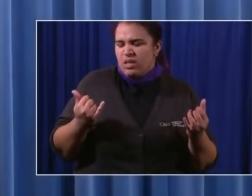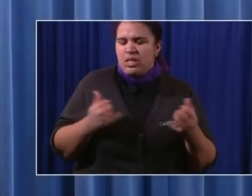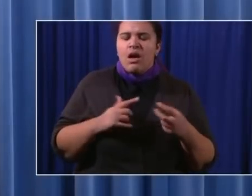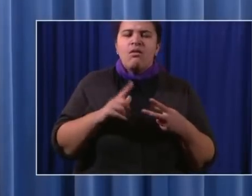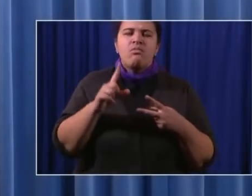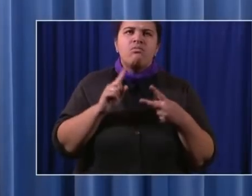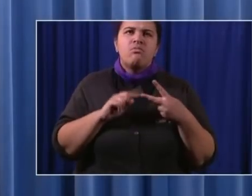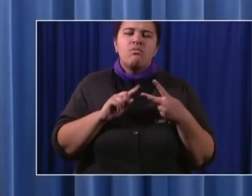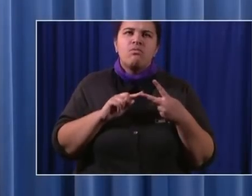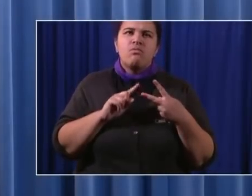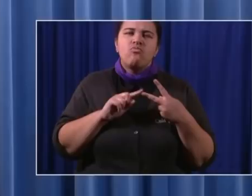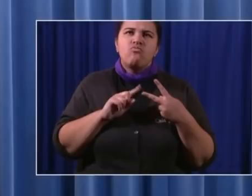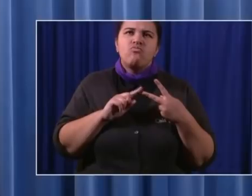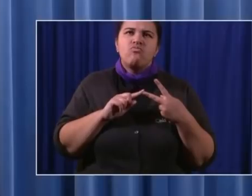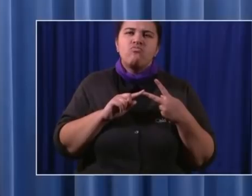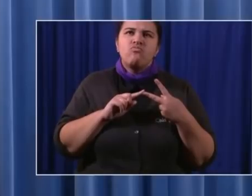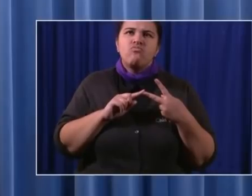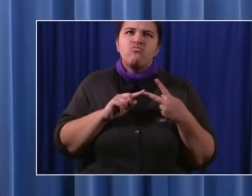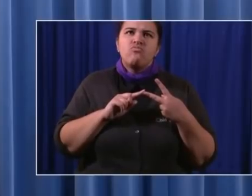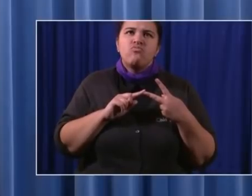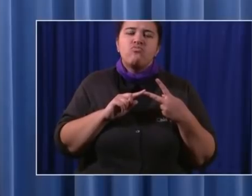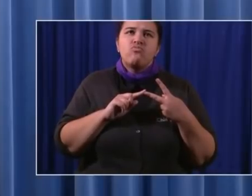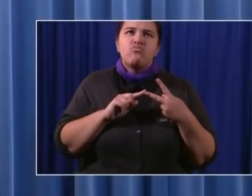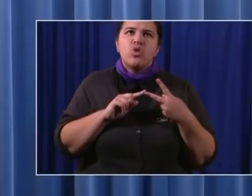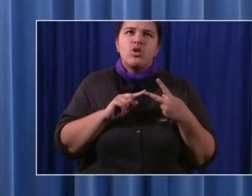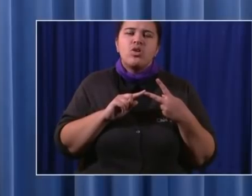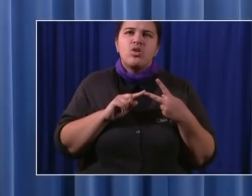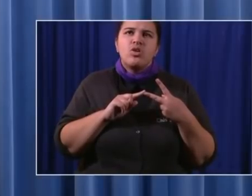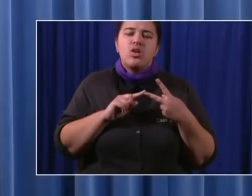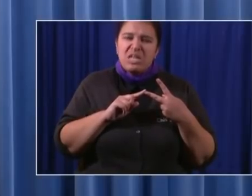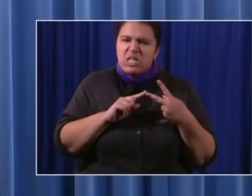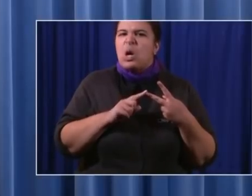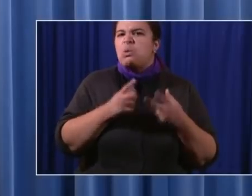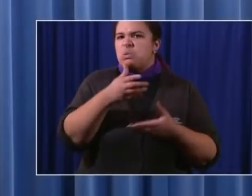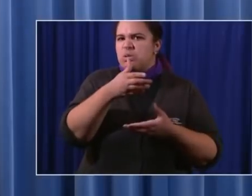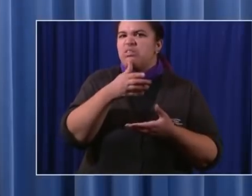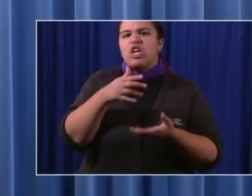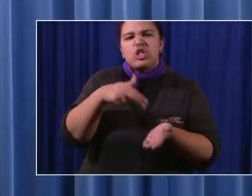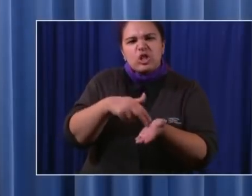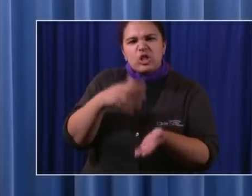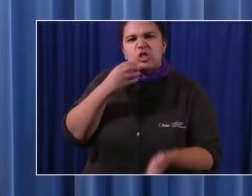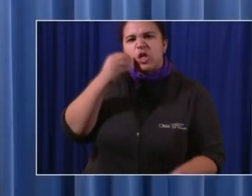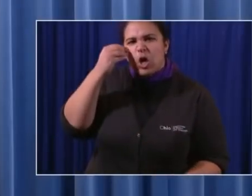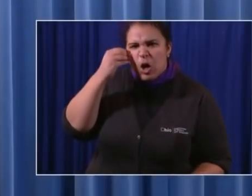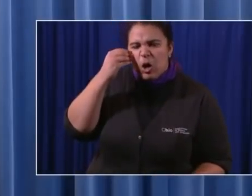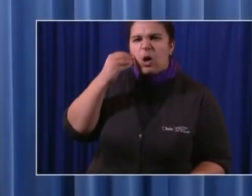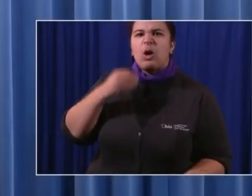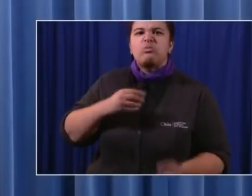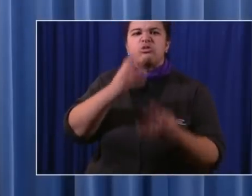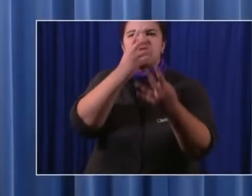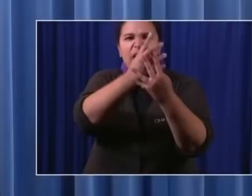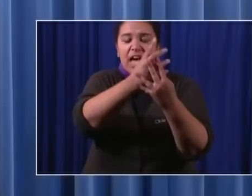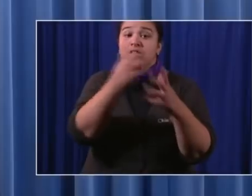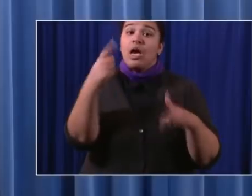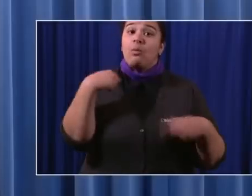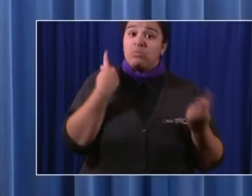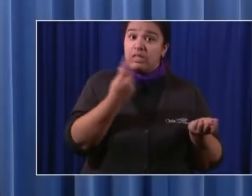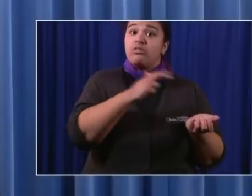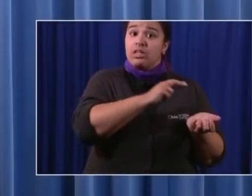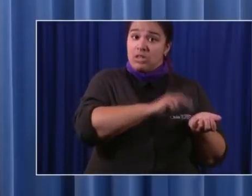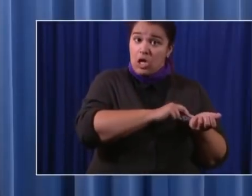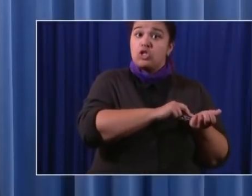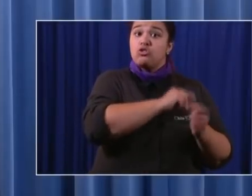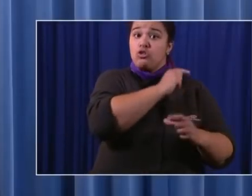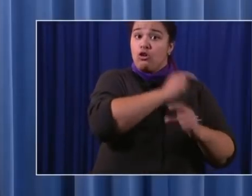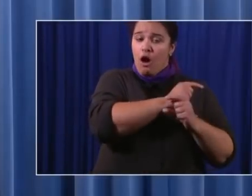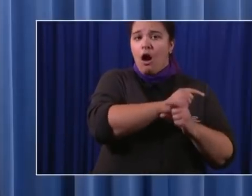for once aid from them ends in, you know, certain areas like nursing homes, will there be just